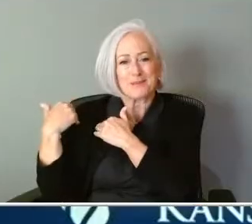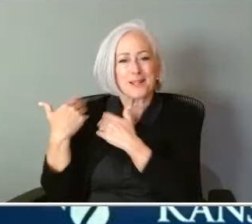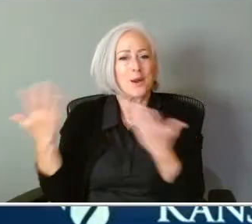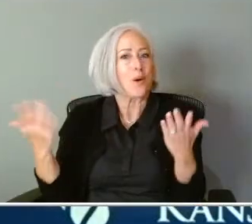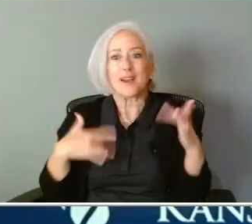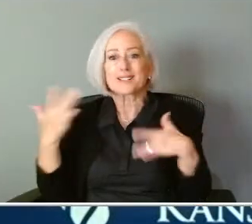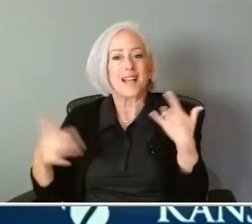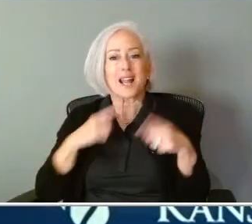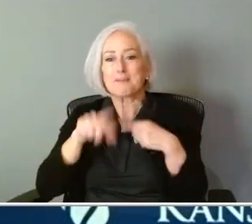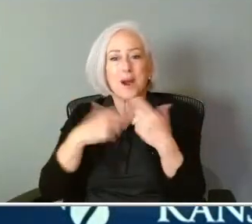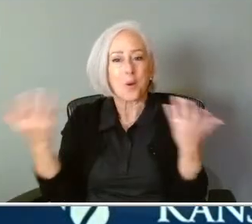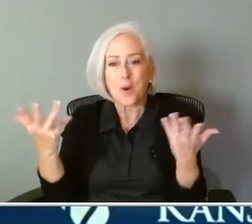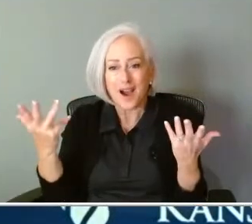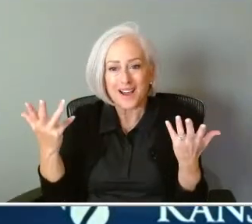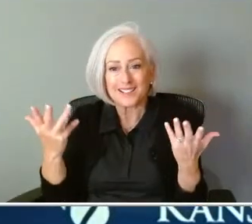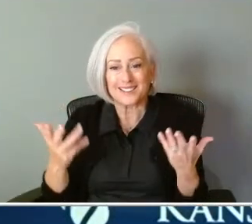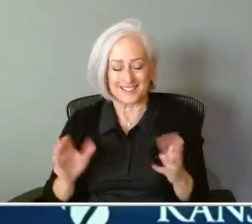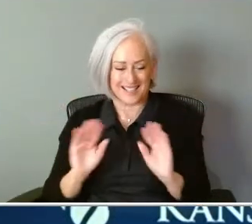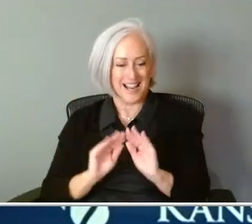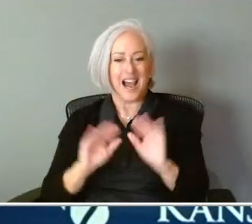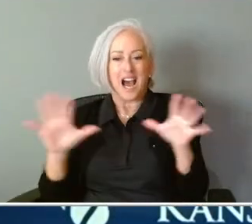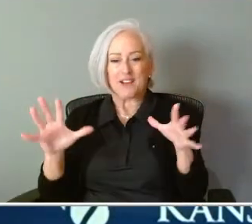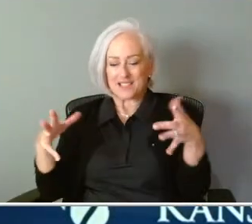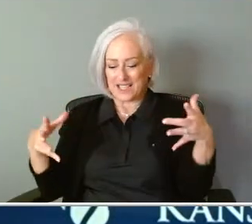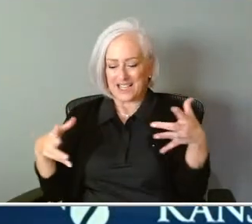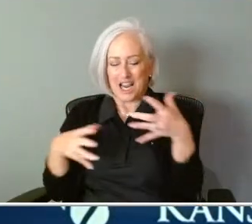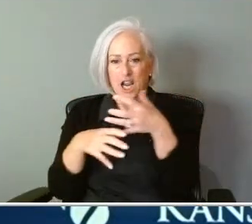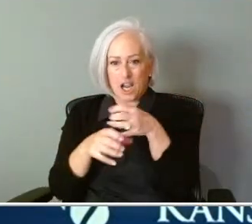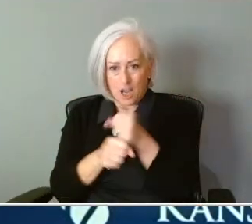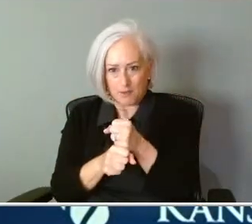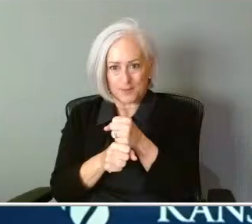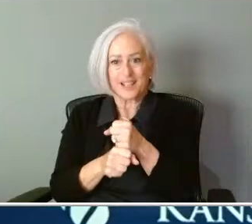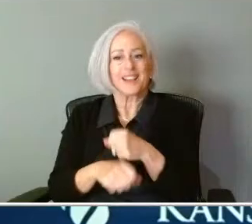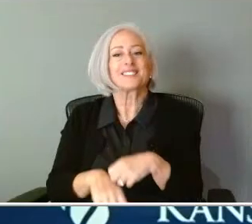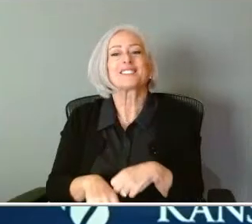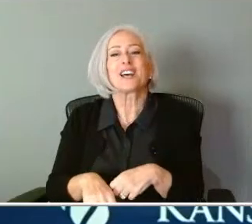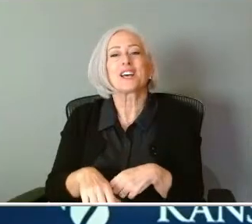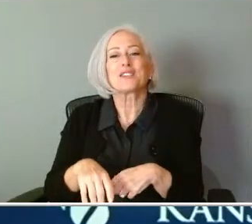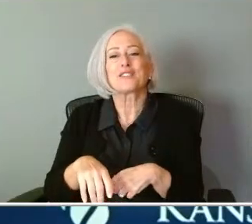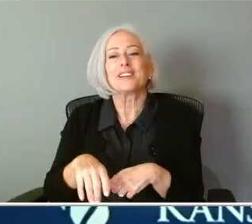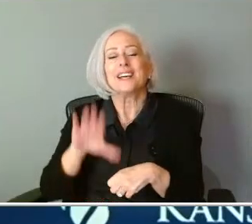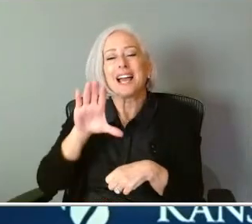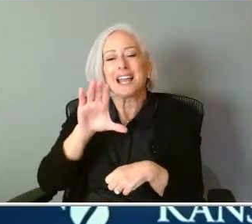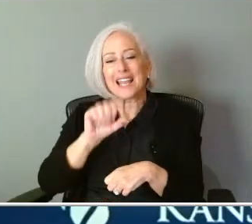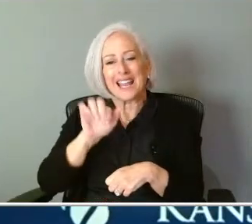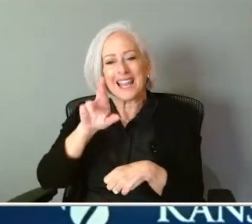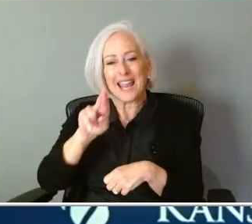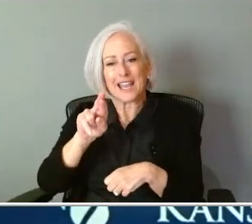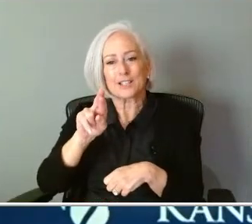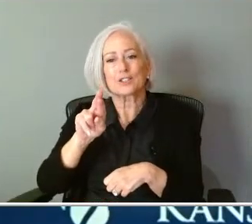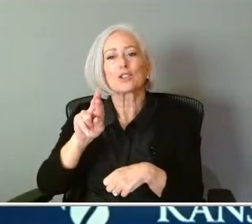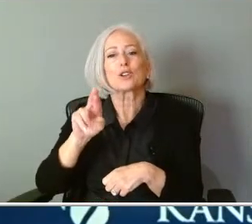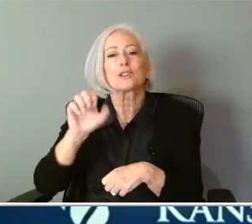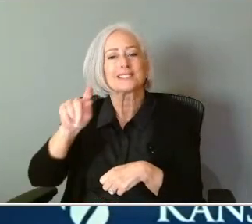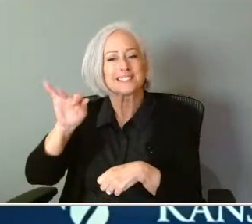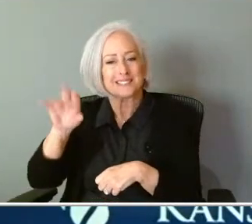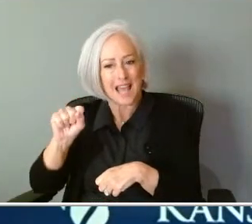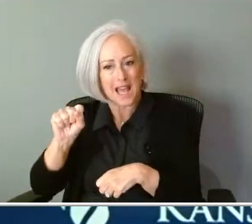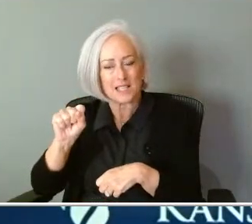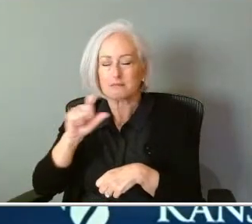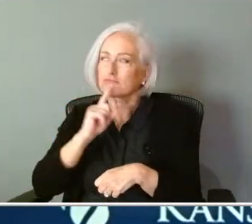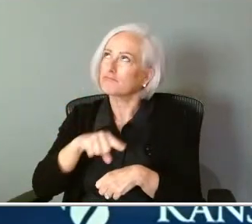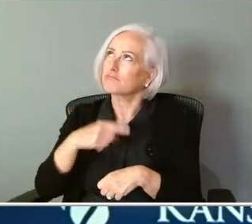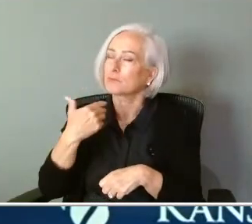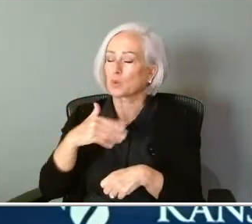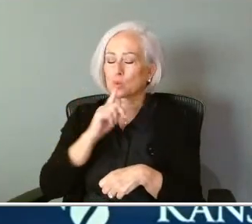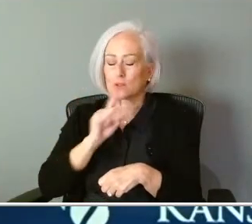think that obviously comprehensive cancer center status was a really exciting time. And how do we leverage that to continue to